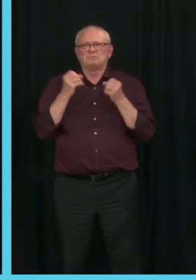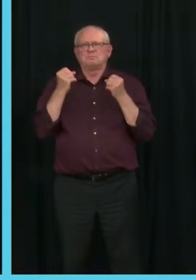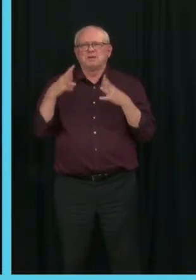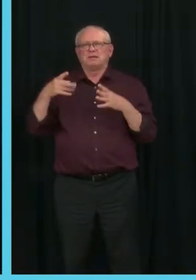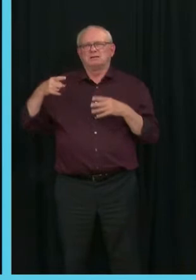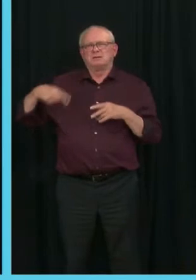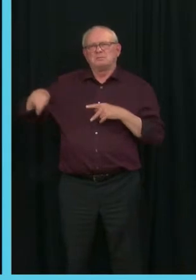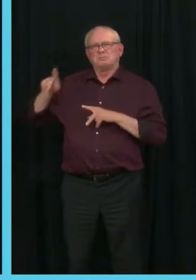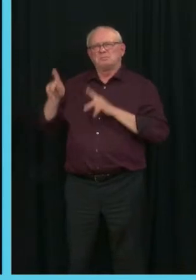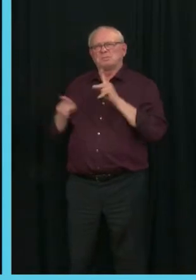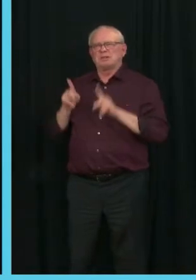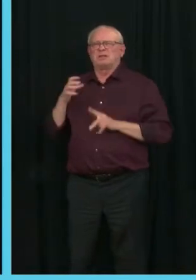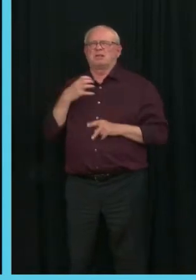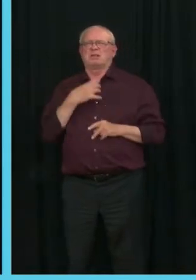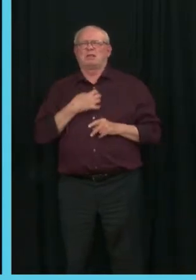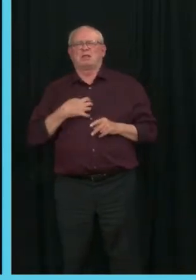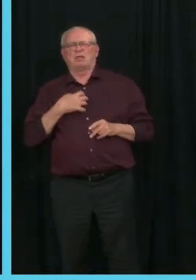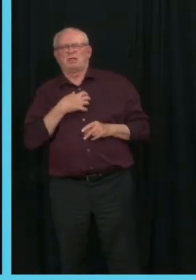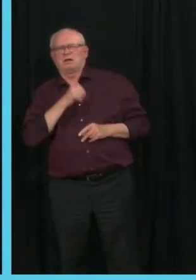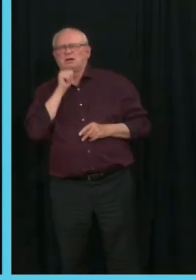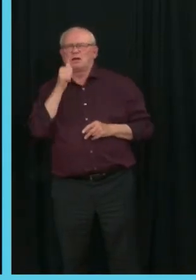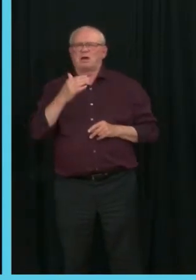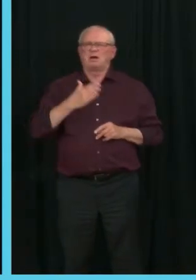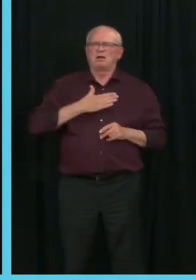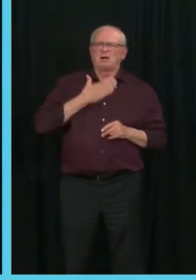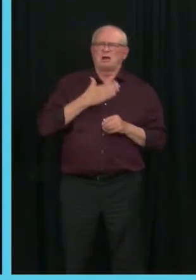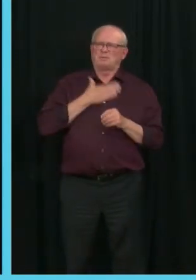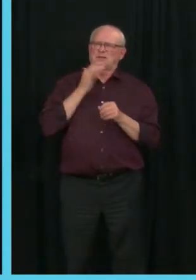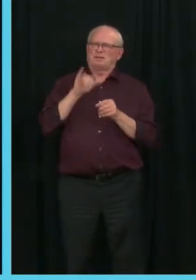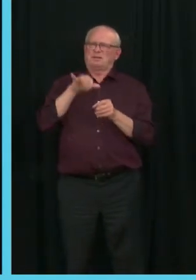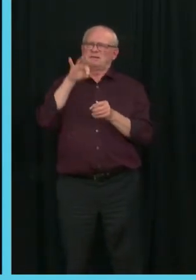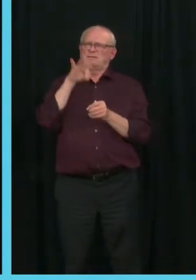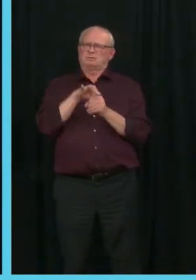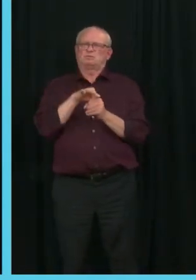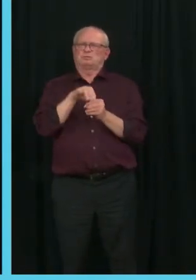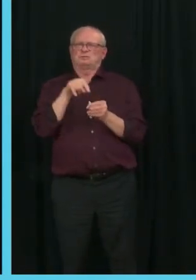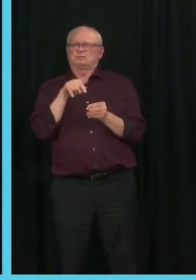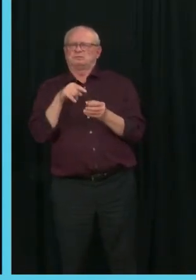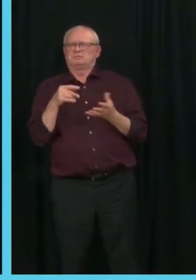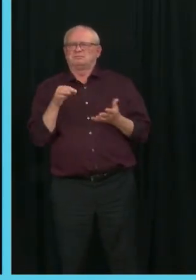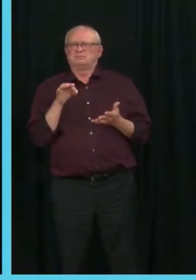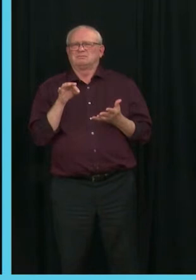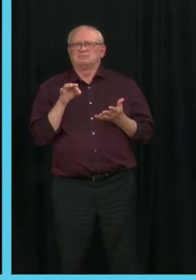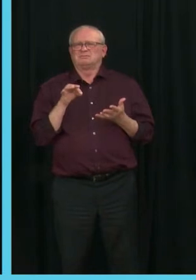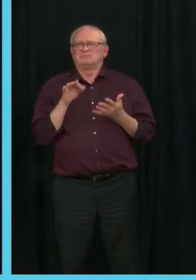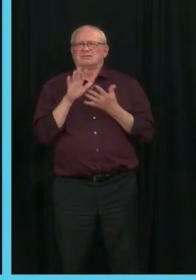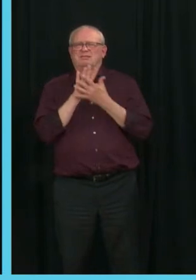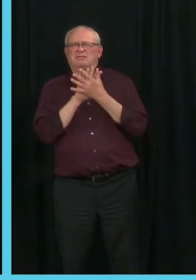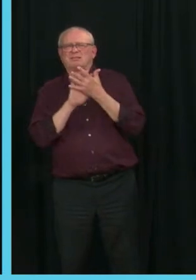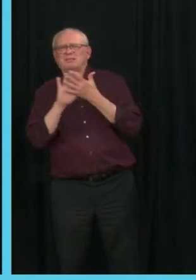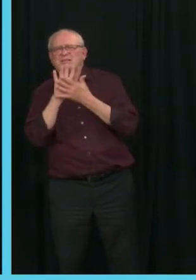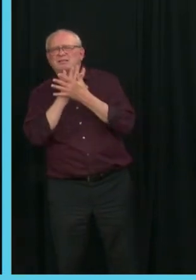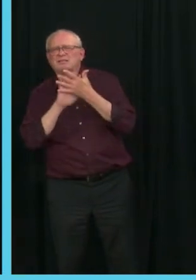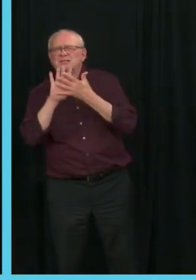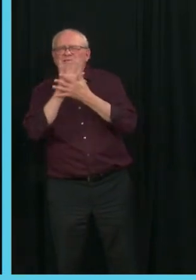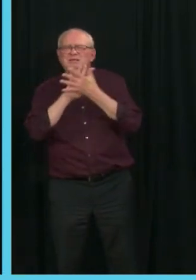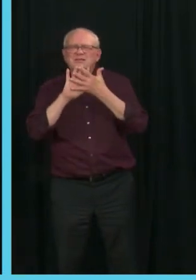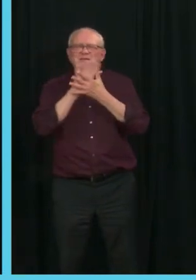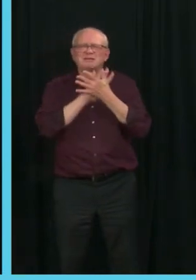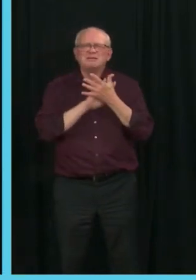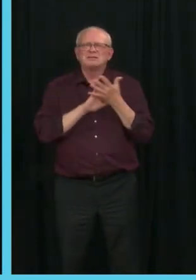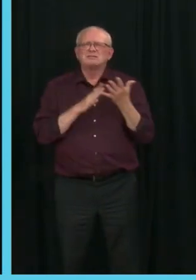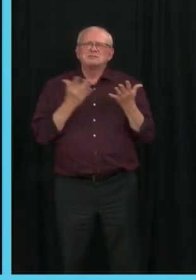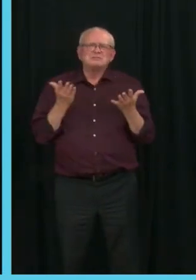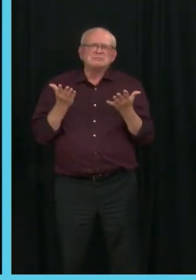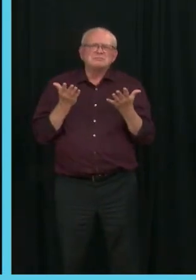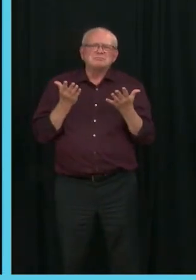that a referendum that isn't really binding on any particular outcome is not enough. And I'm wondering if you could speak to why you